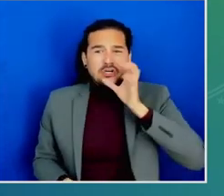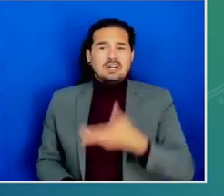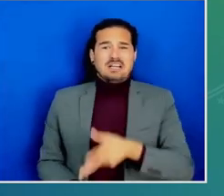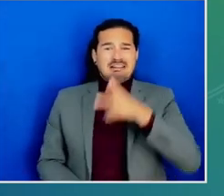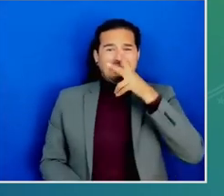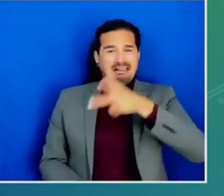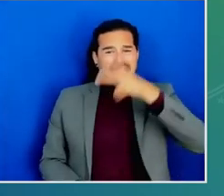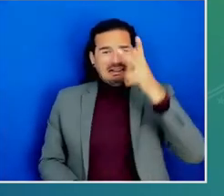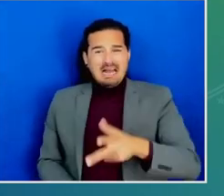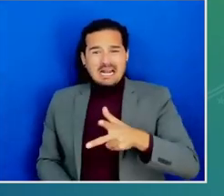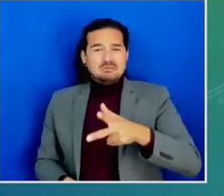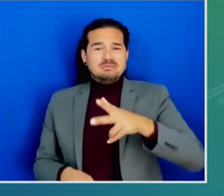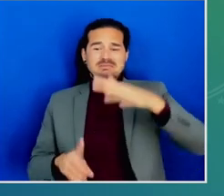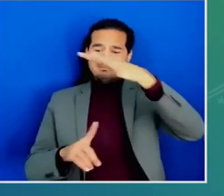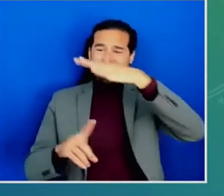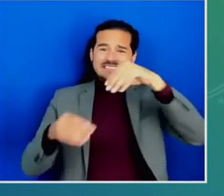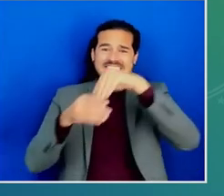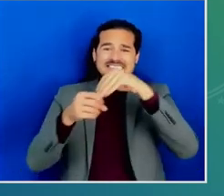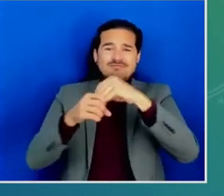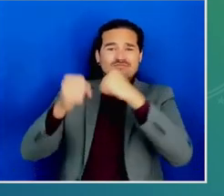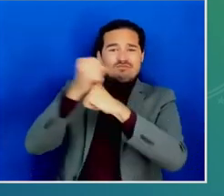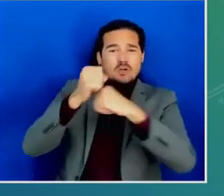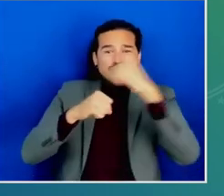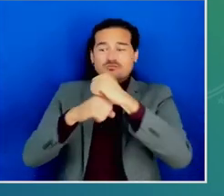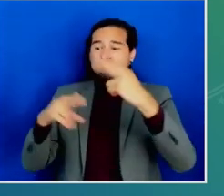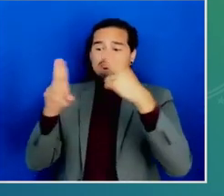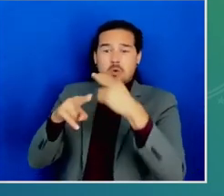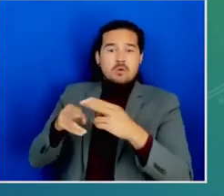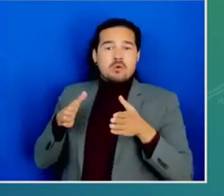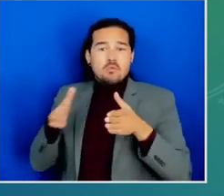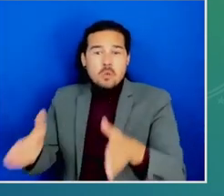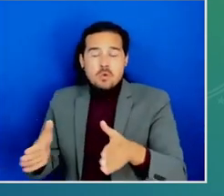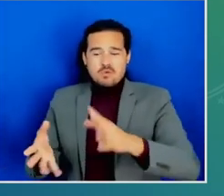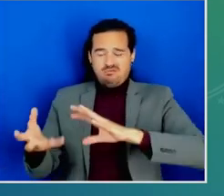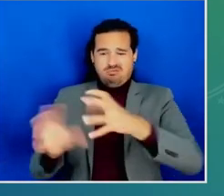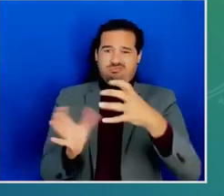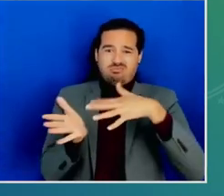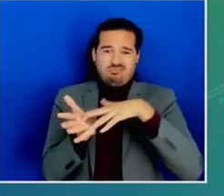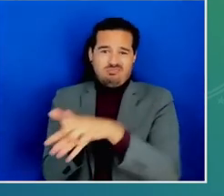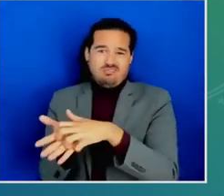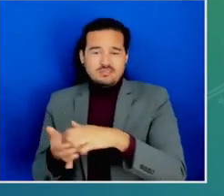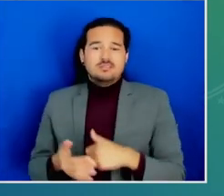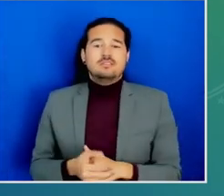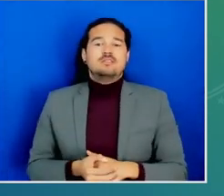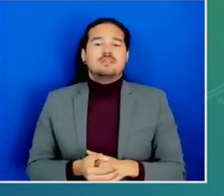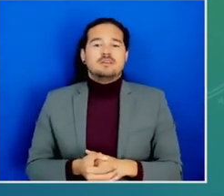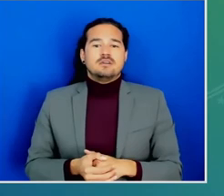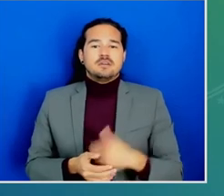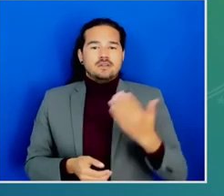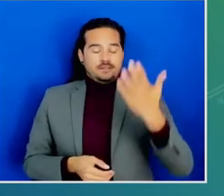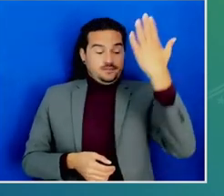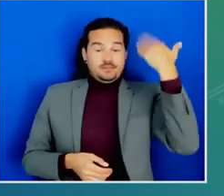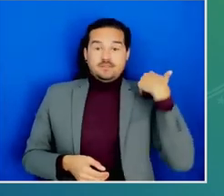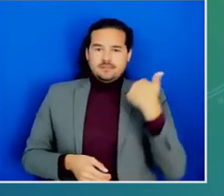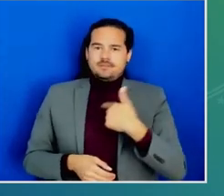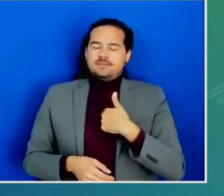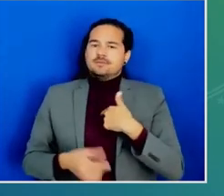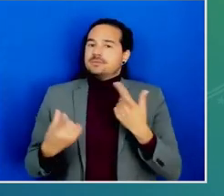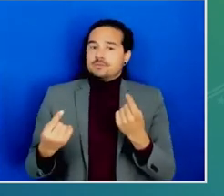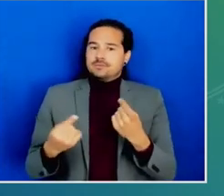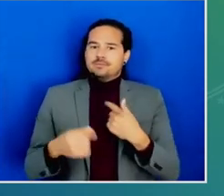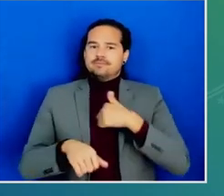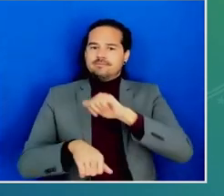Many years ago, 15 years ago, when I was district attorney in San Francisco, I created the first environmental justice unit in the city, and it was one of the first